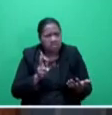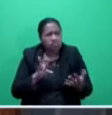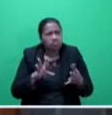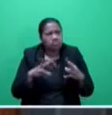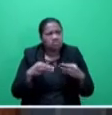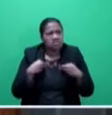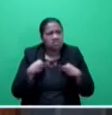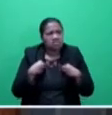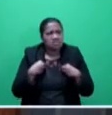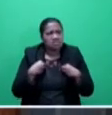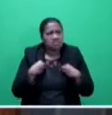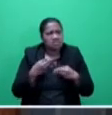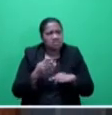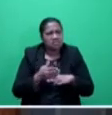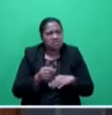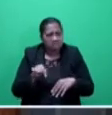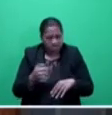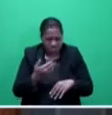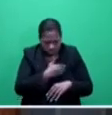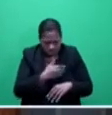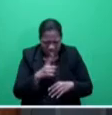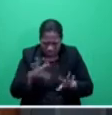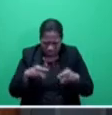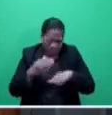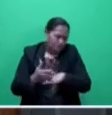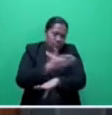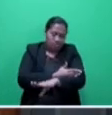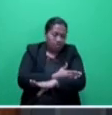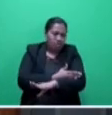beforehand. This morning would have been helpful to note, Honourable Speaker, to give